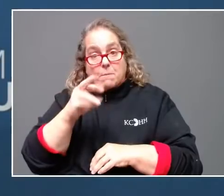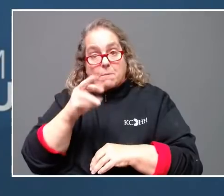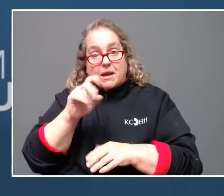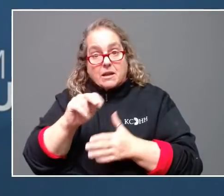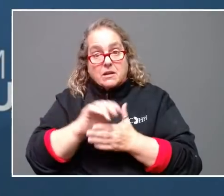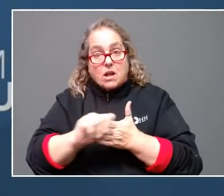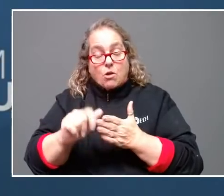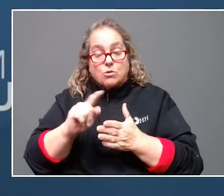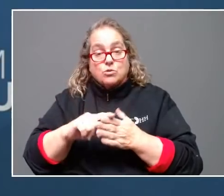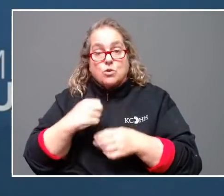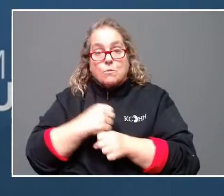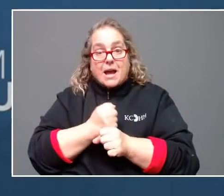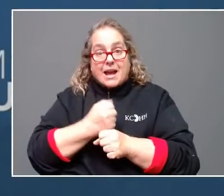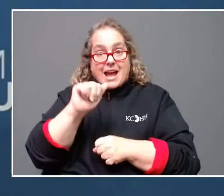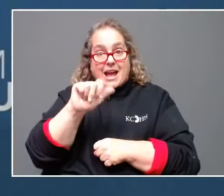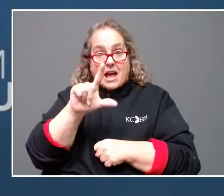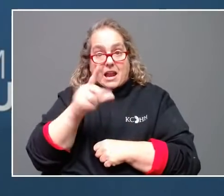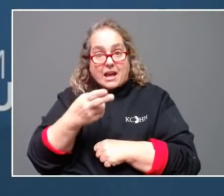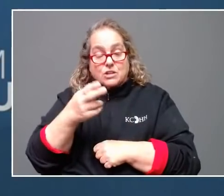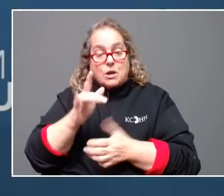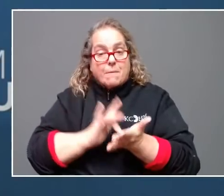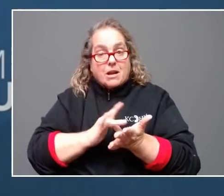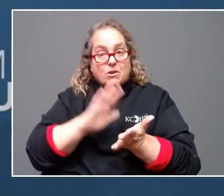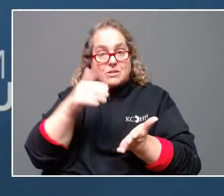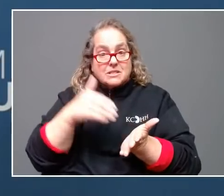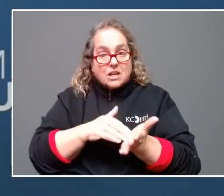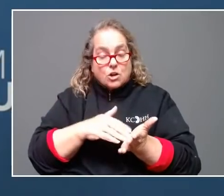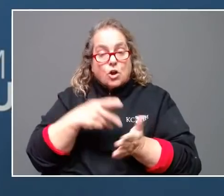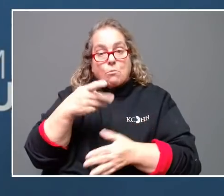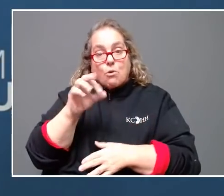Center in Prestonsburg with a diagnostic